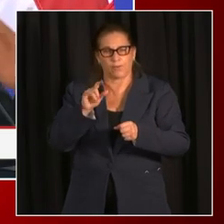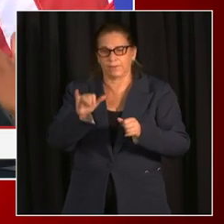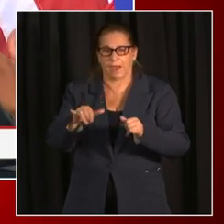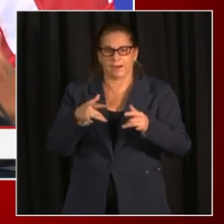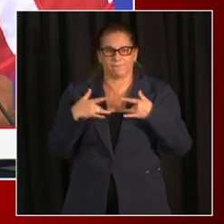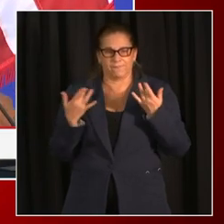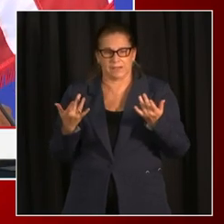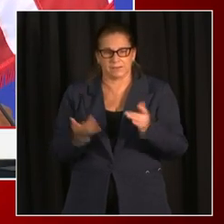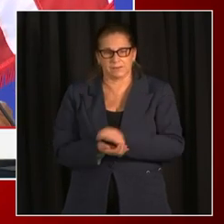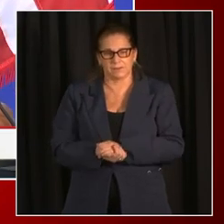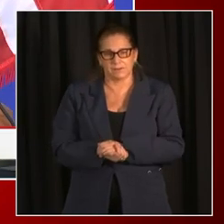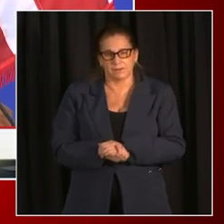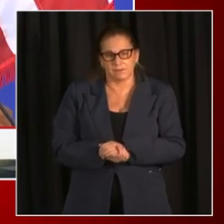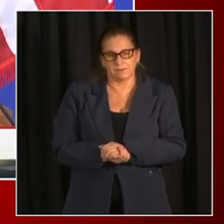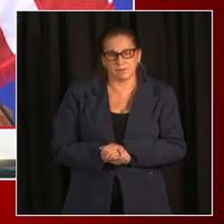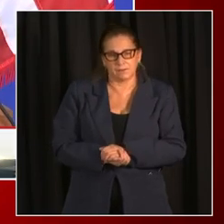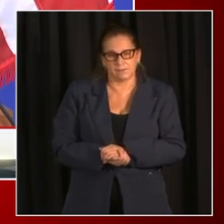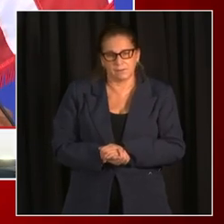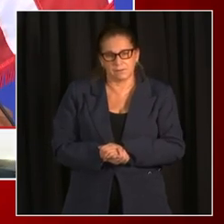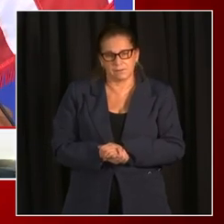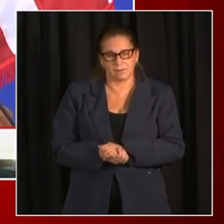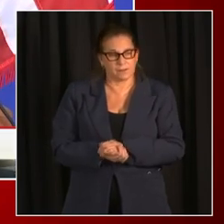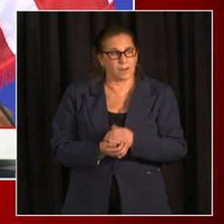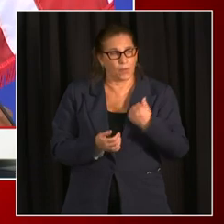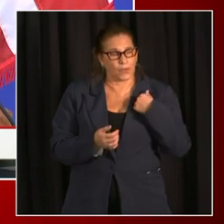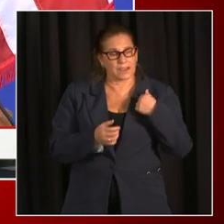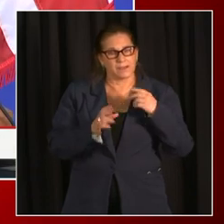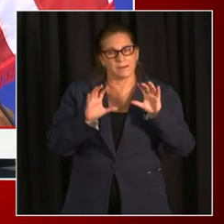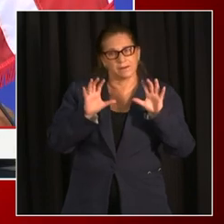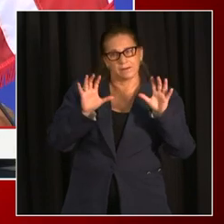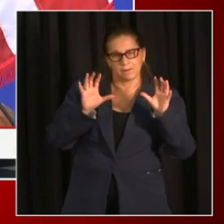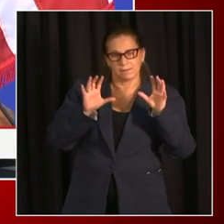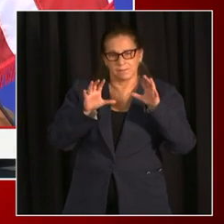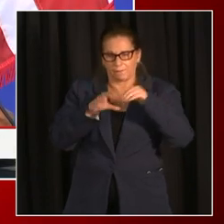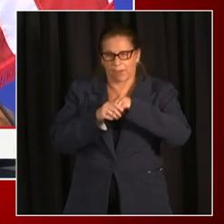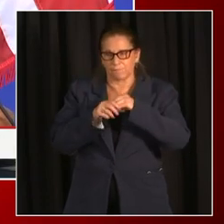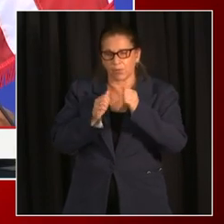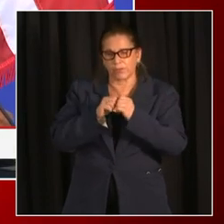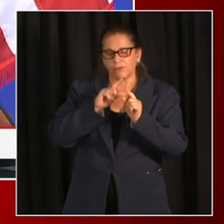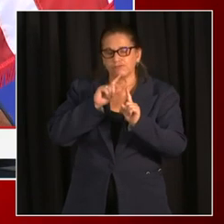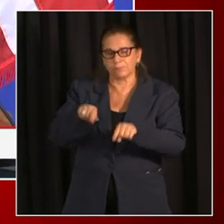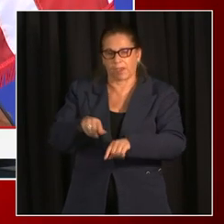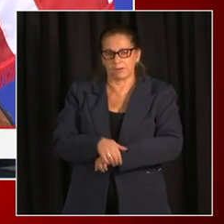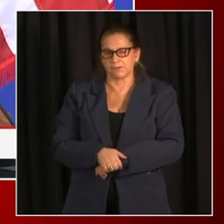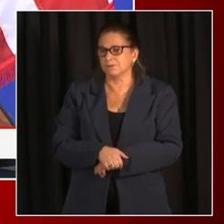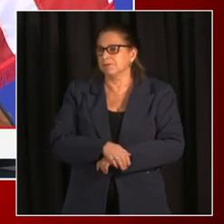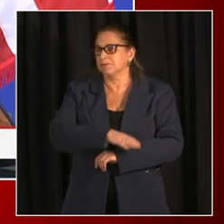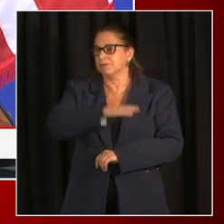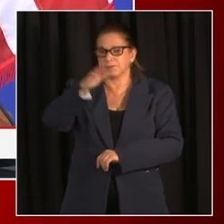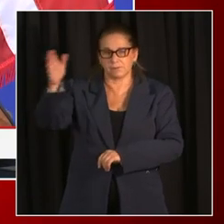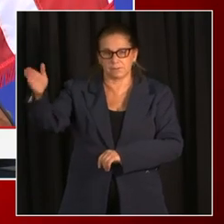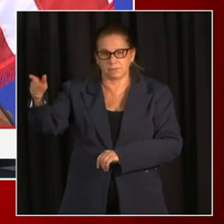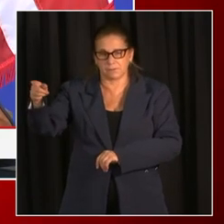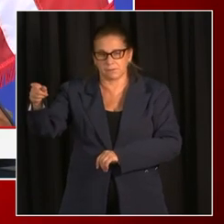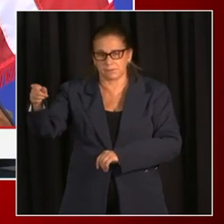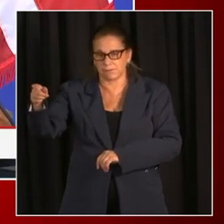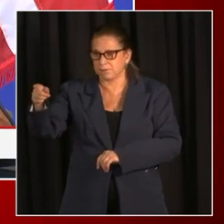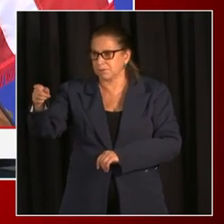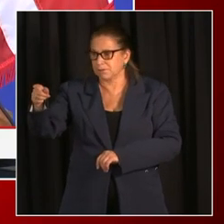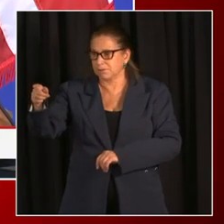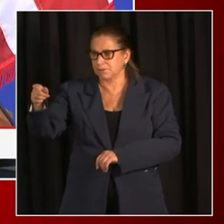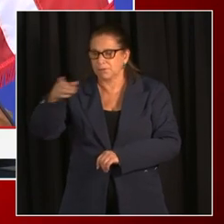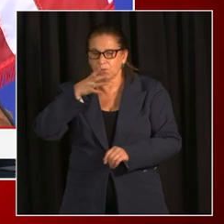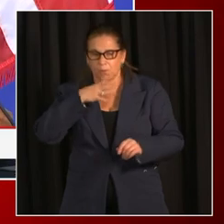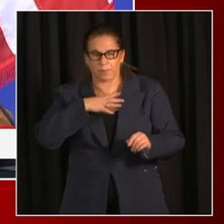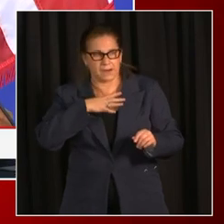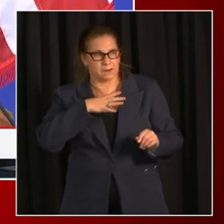having them be more engaged in a response mode. Mayor Bowser, just to Okay, follow is up there to anybody that, who didn't get to answer?